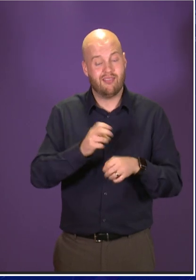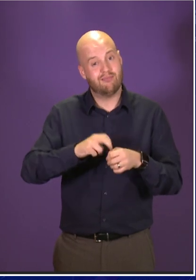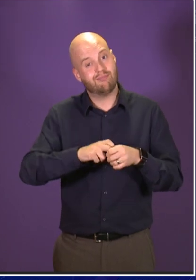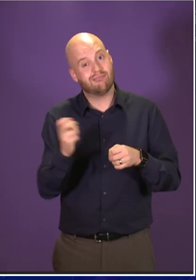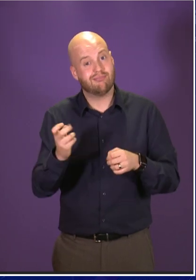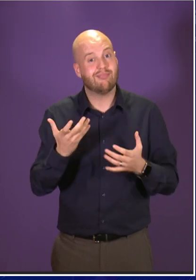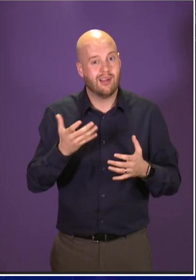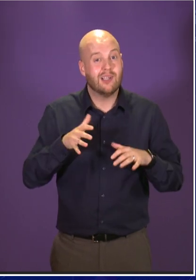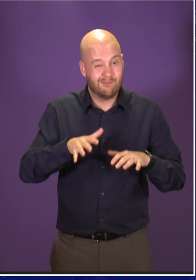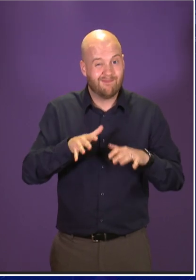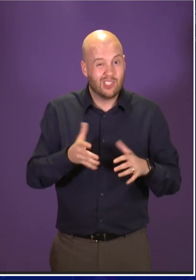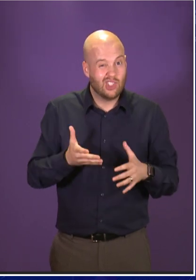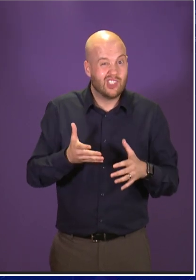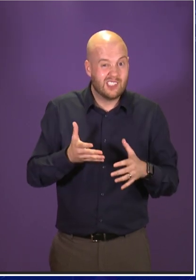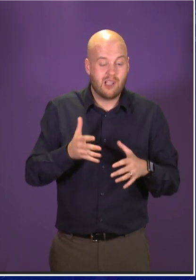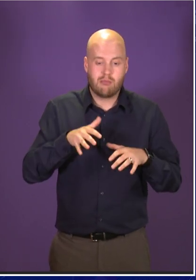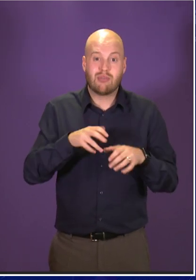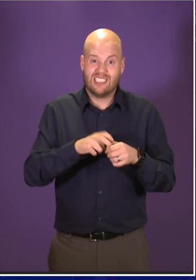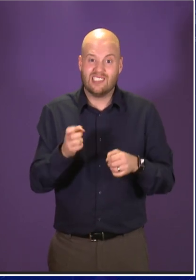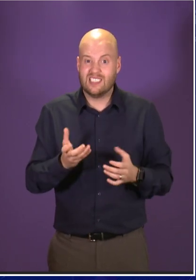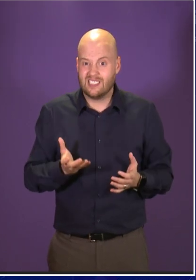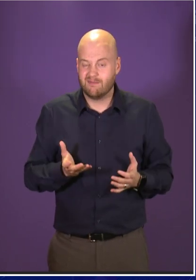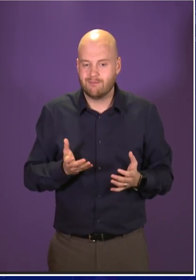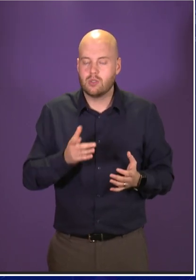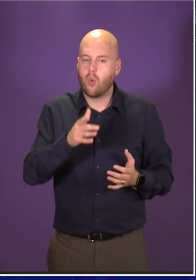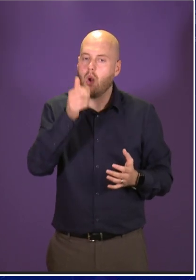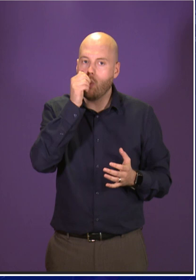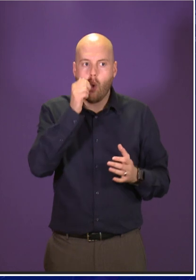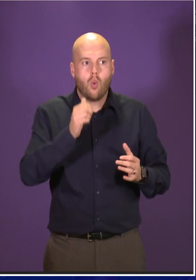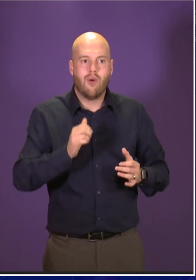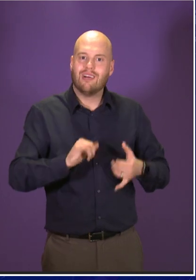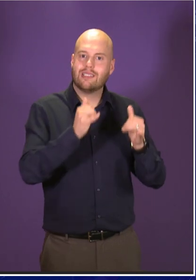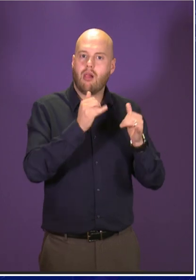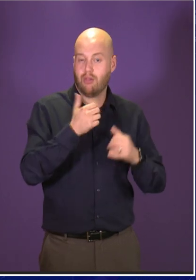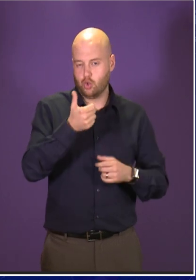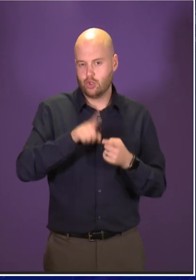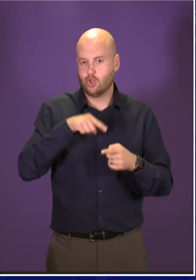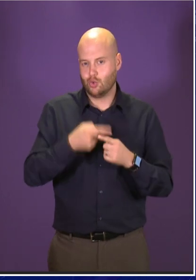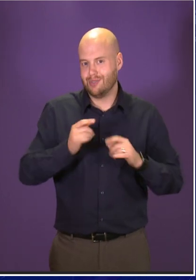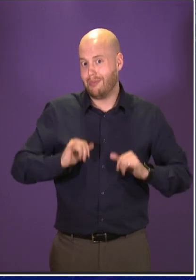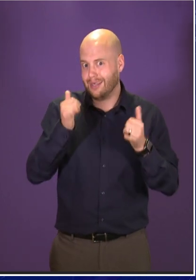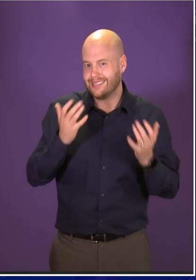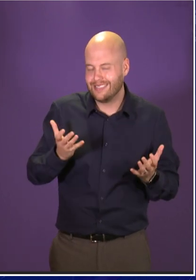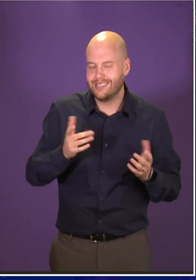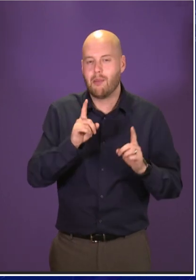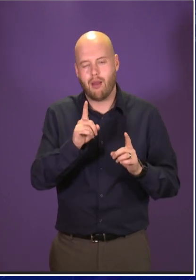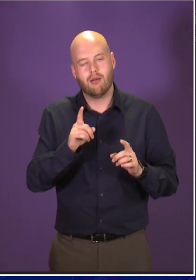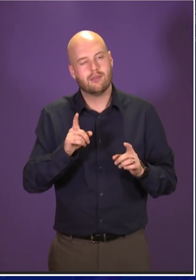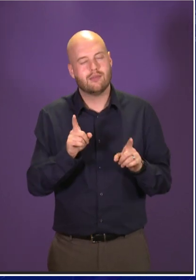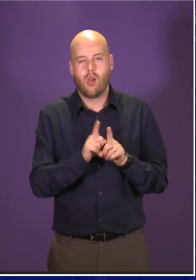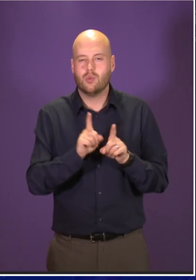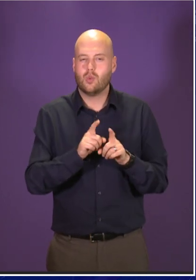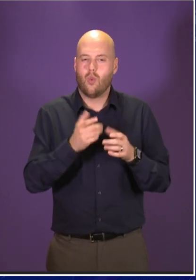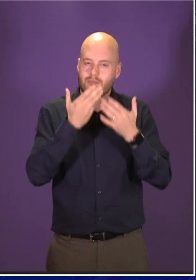festivals, yes, are a brilliant excuse for a party, but they also demonstrate, celebrate, and strengthen a sense